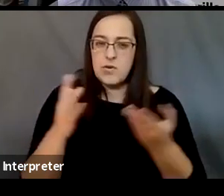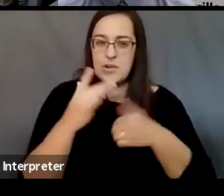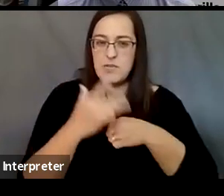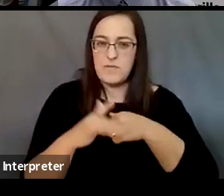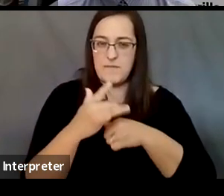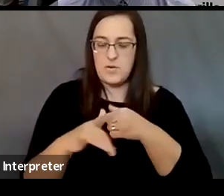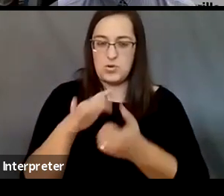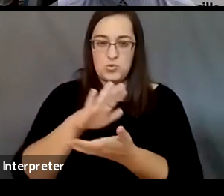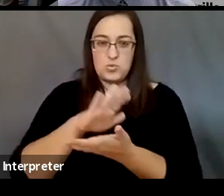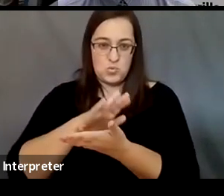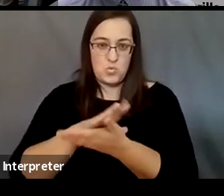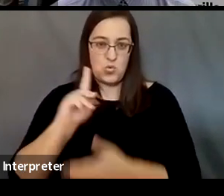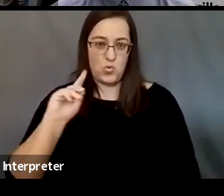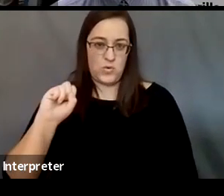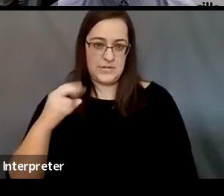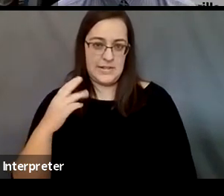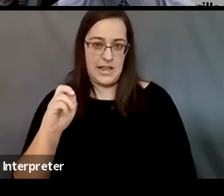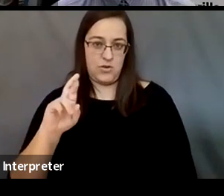school dashboard?